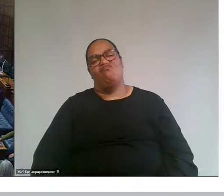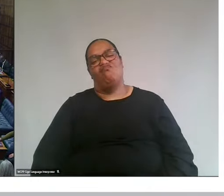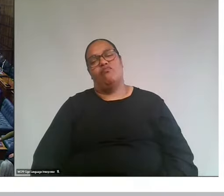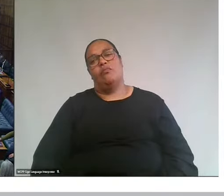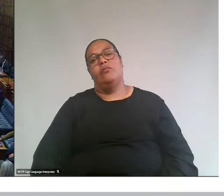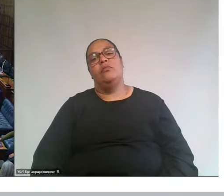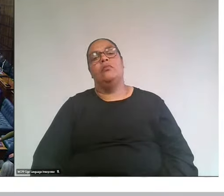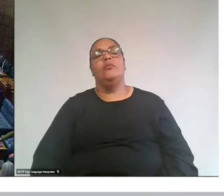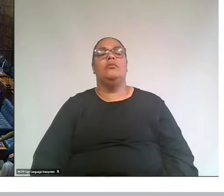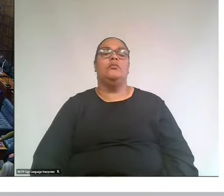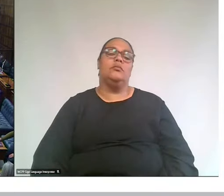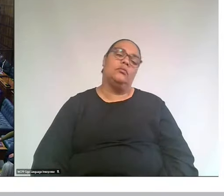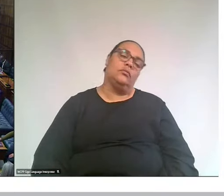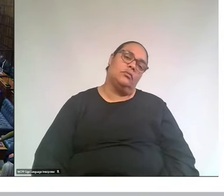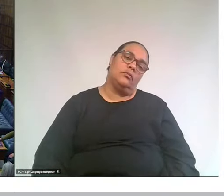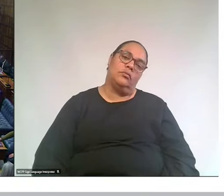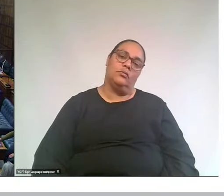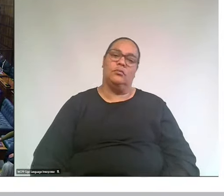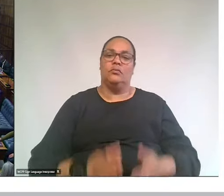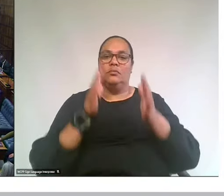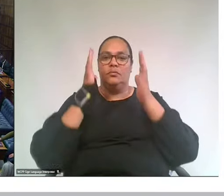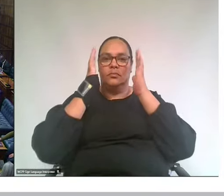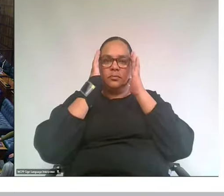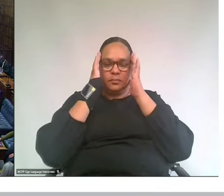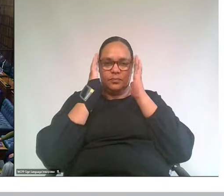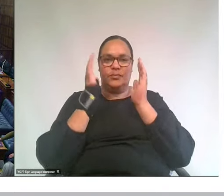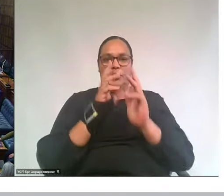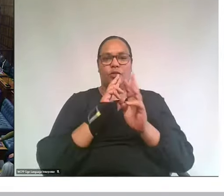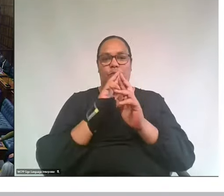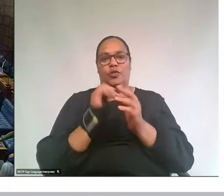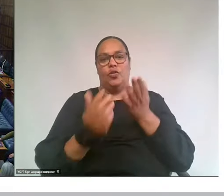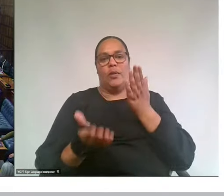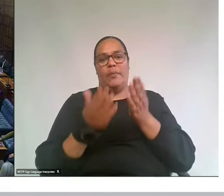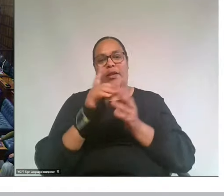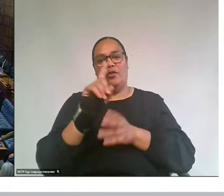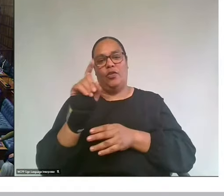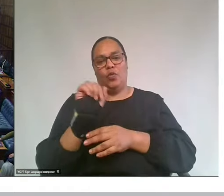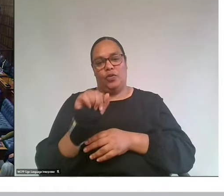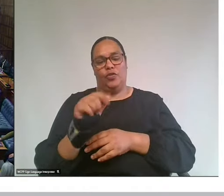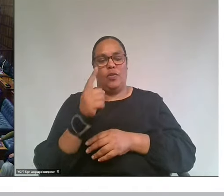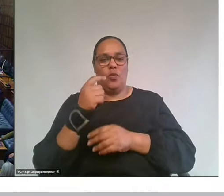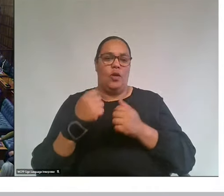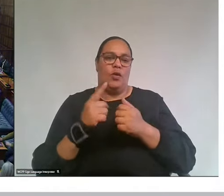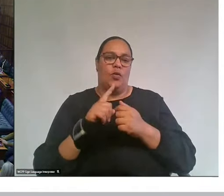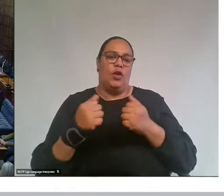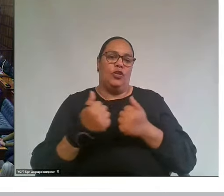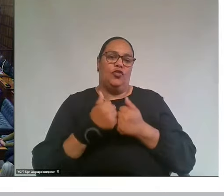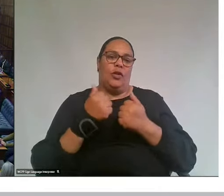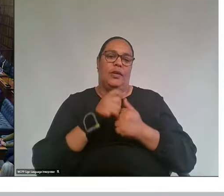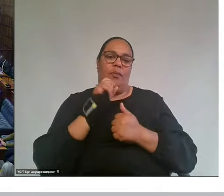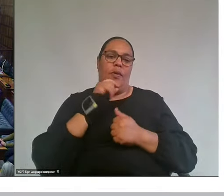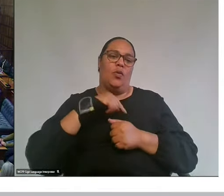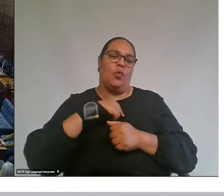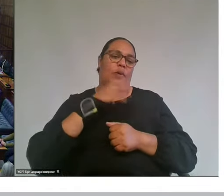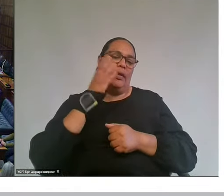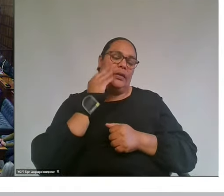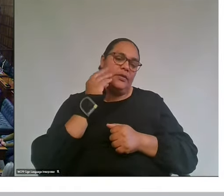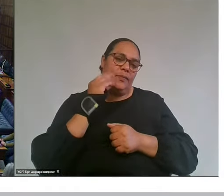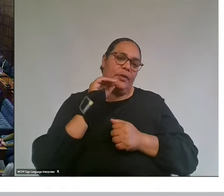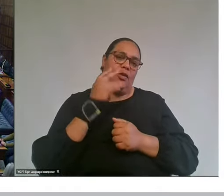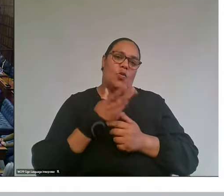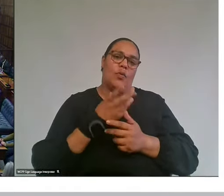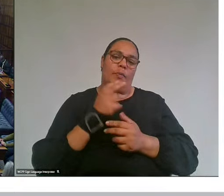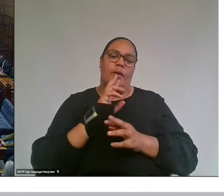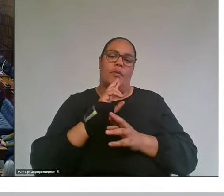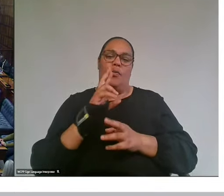uh okay then just to to respond then to to to the balance of those questions the one is the the challenges that we experience or we get reported